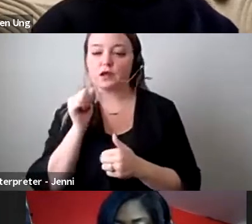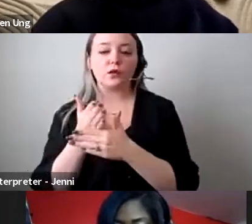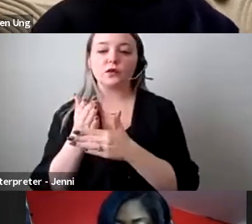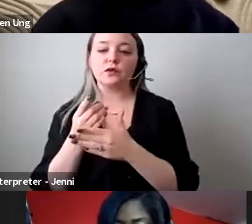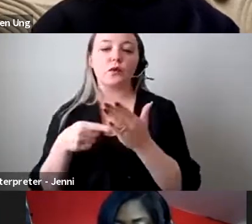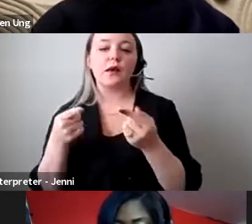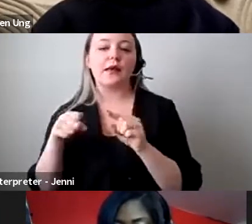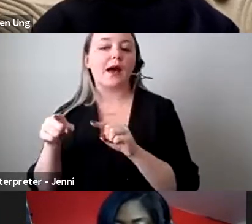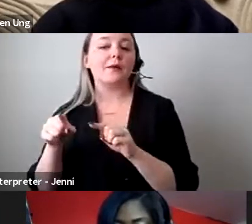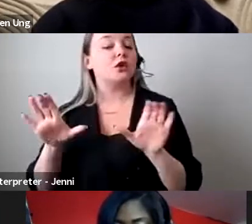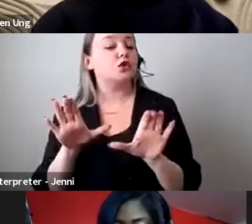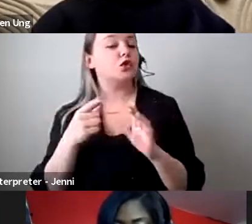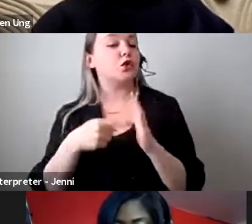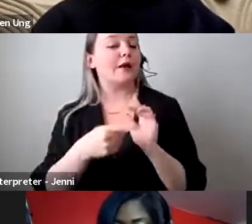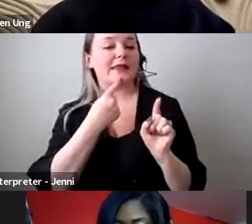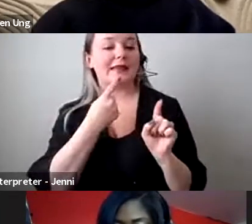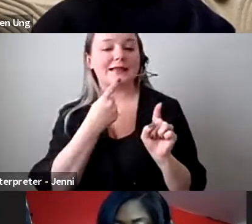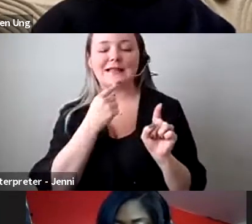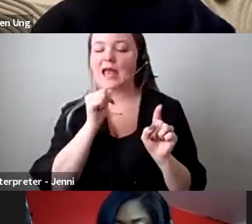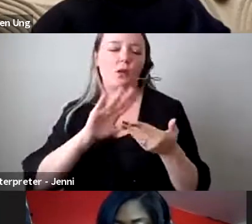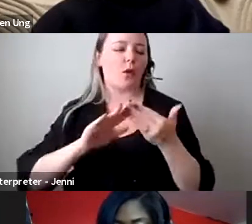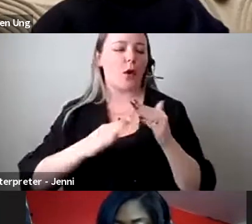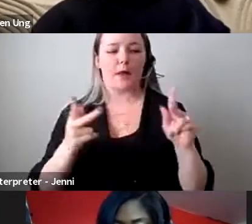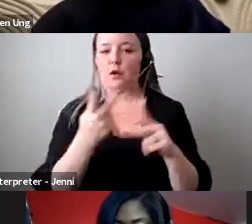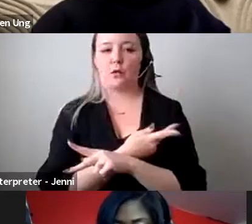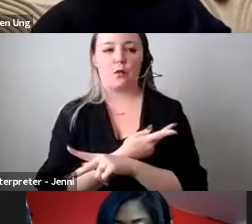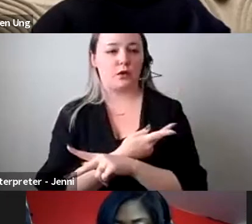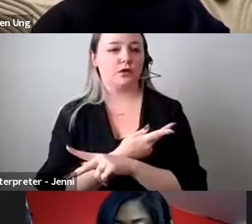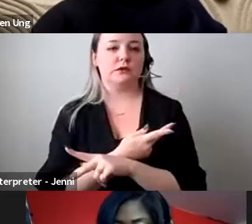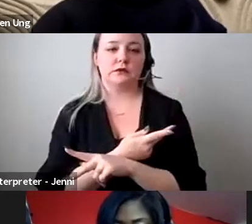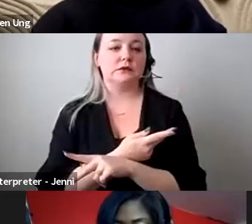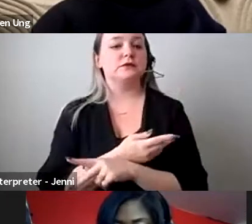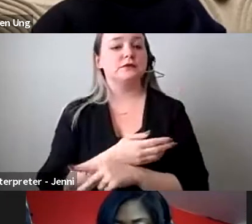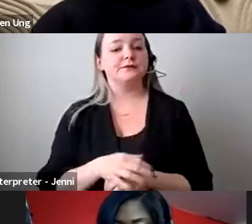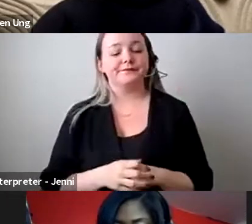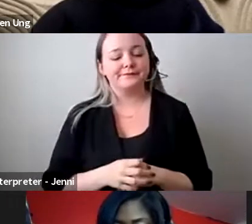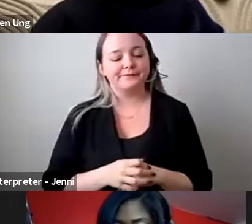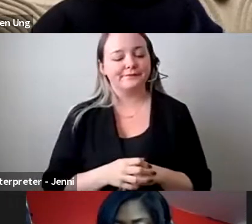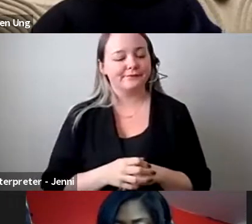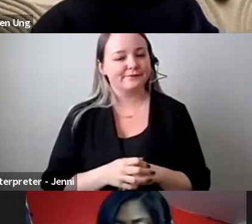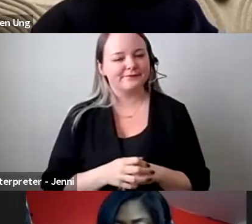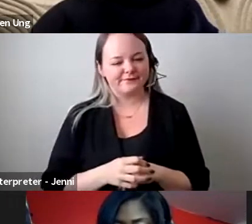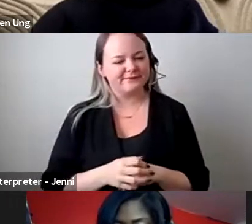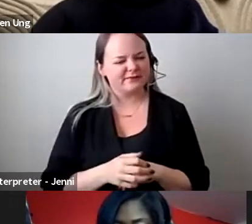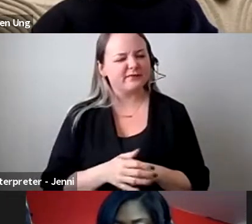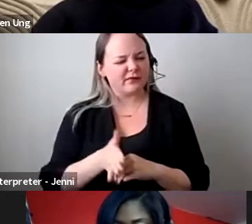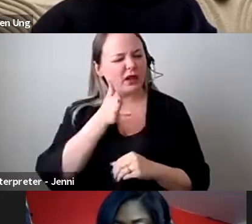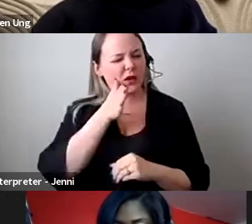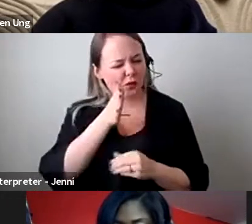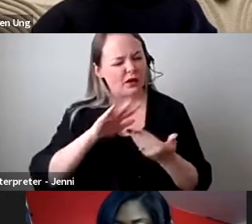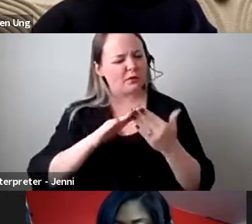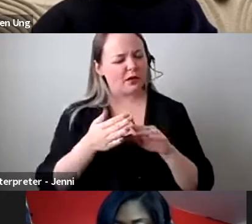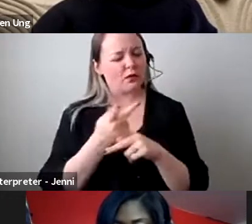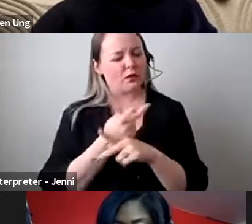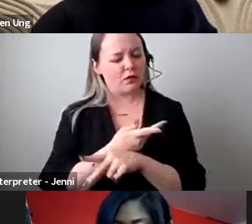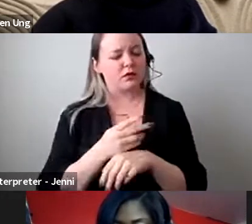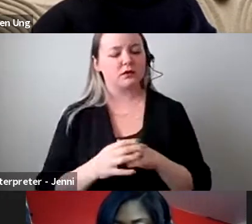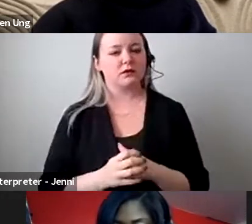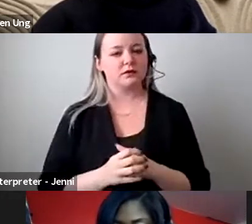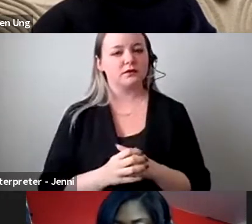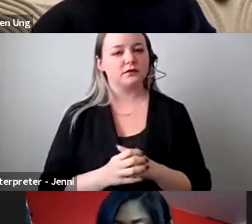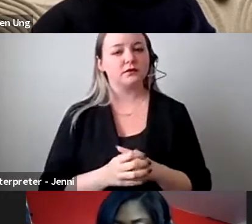they say and it won't get worse. But it often does. Today, we have a